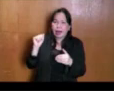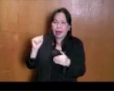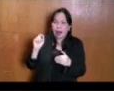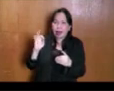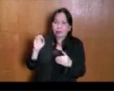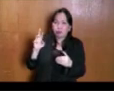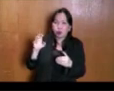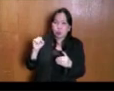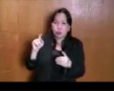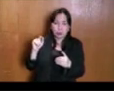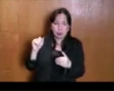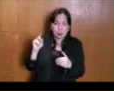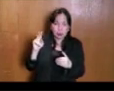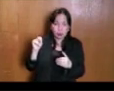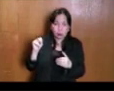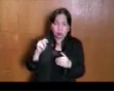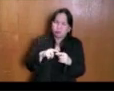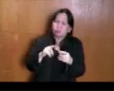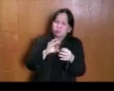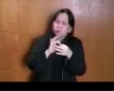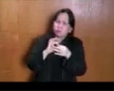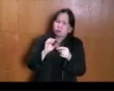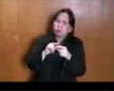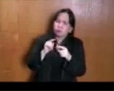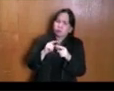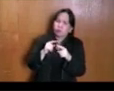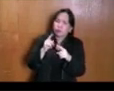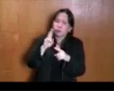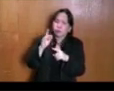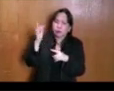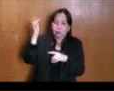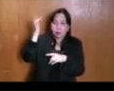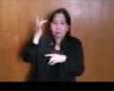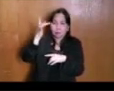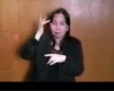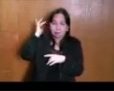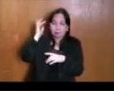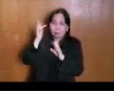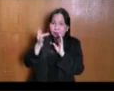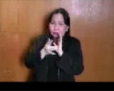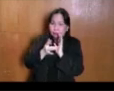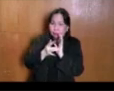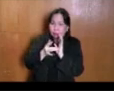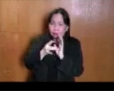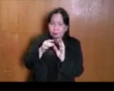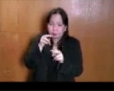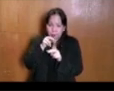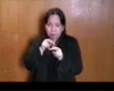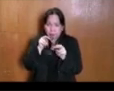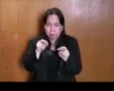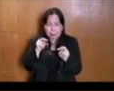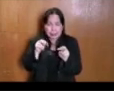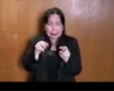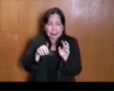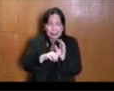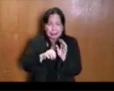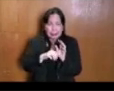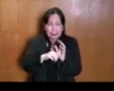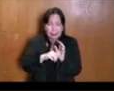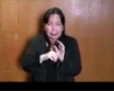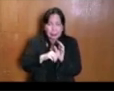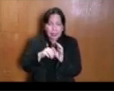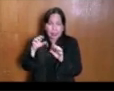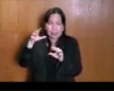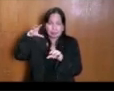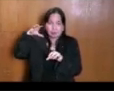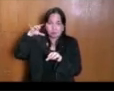in conjunction with remote sensing technologies, or what we call Earth observation data, which include, for example, satellite